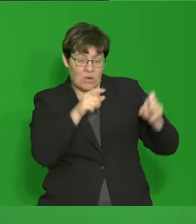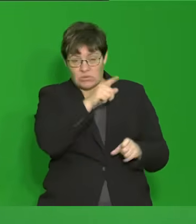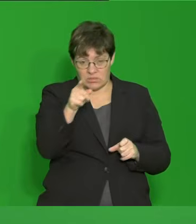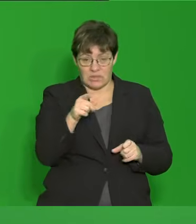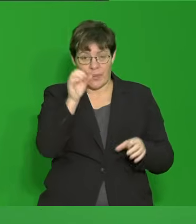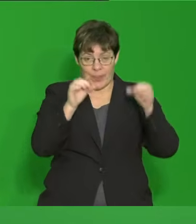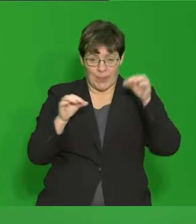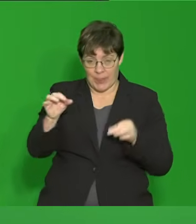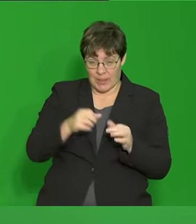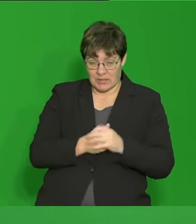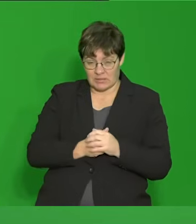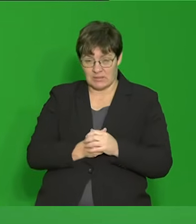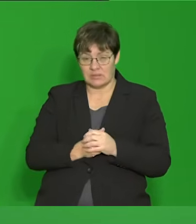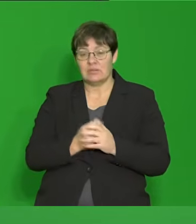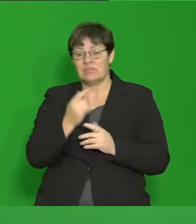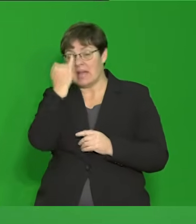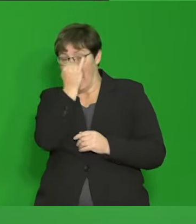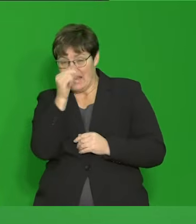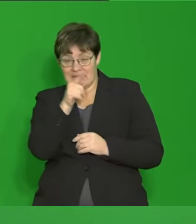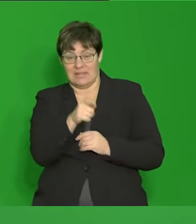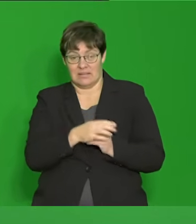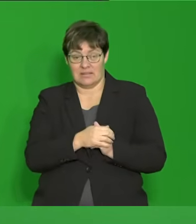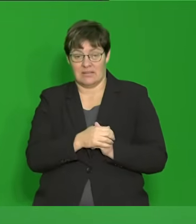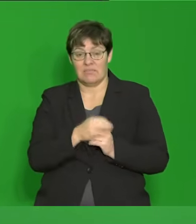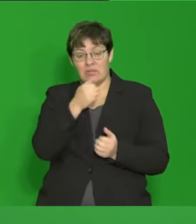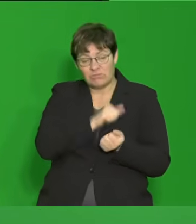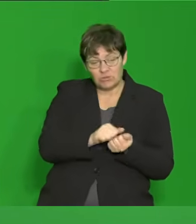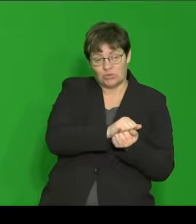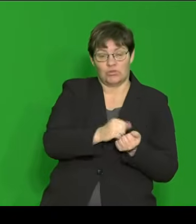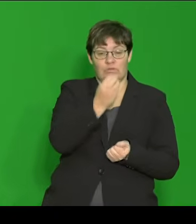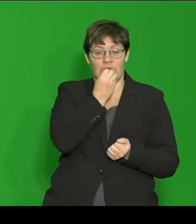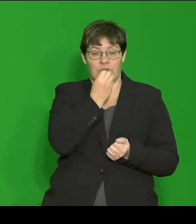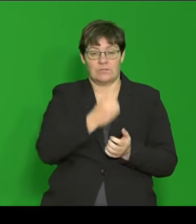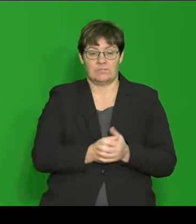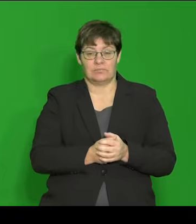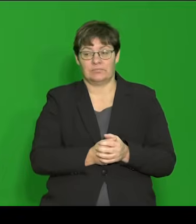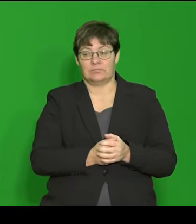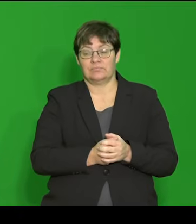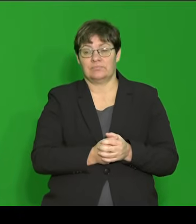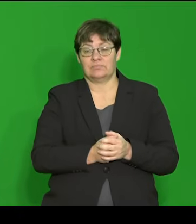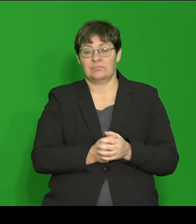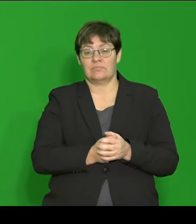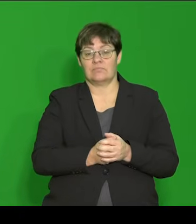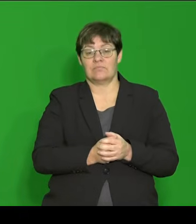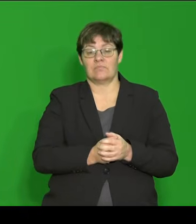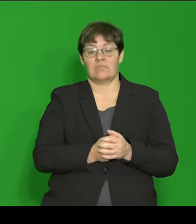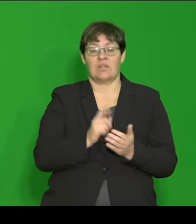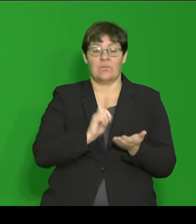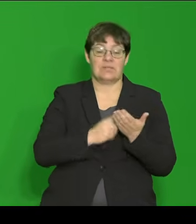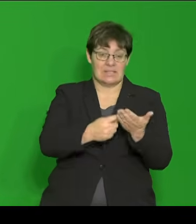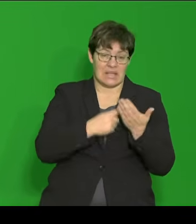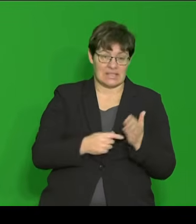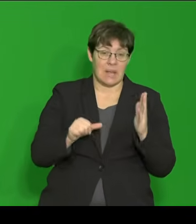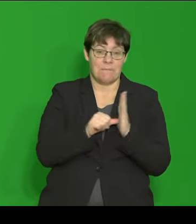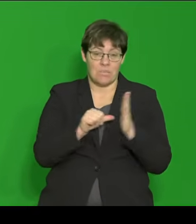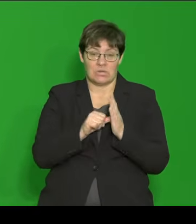breaking down smaller particles. And that is the idea behind chewing our food. Right, and we discussed